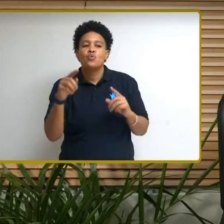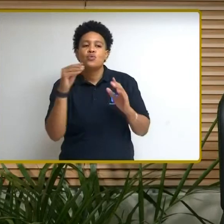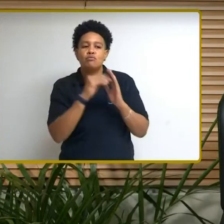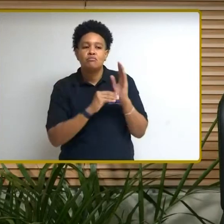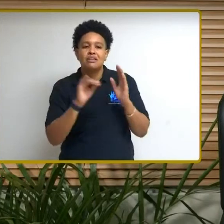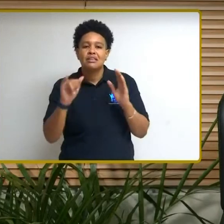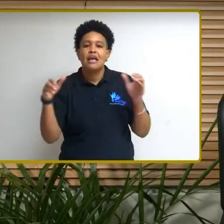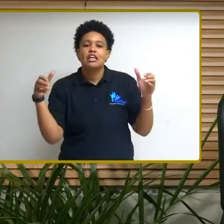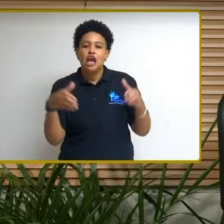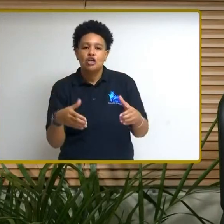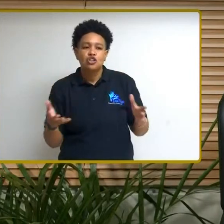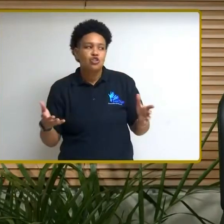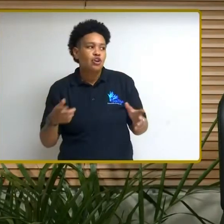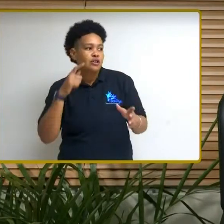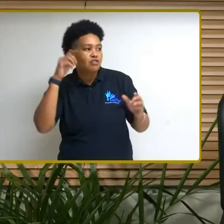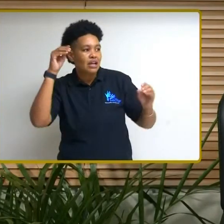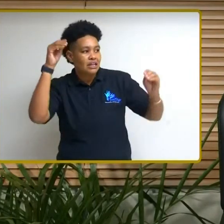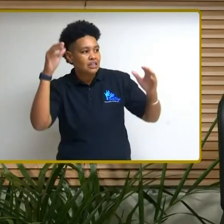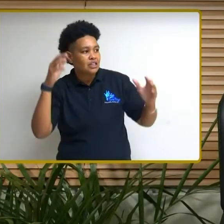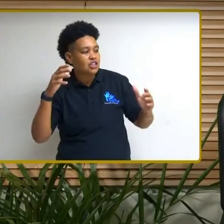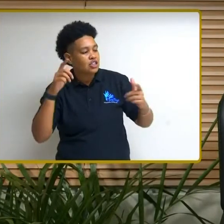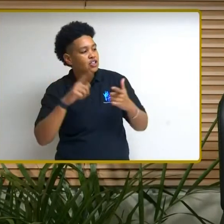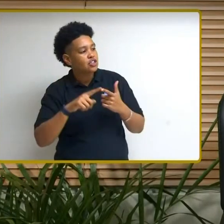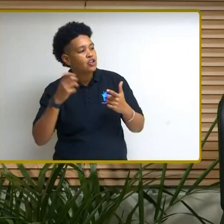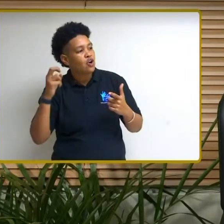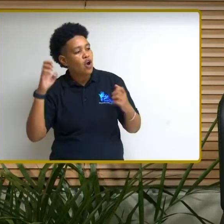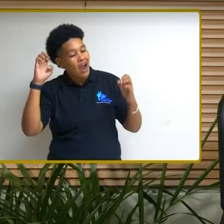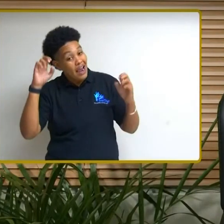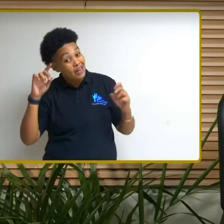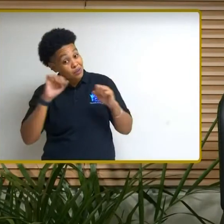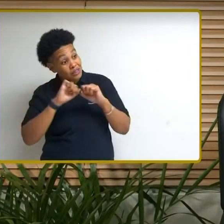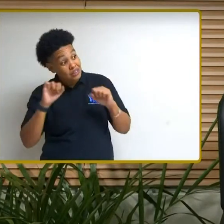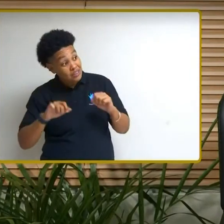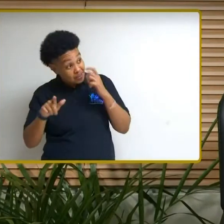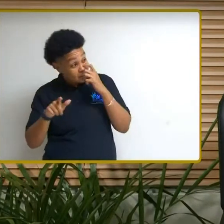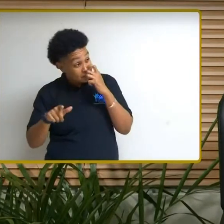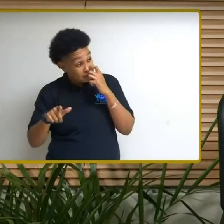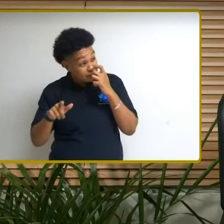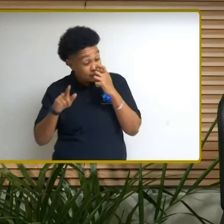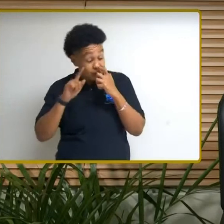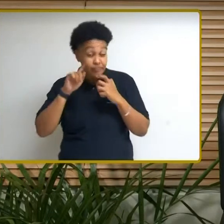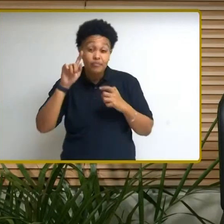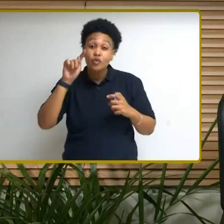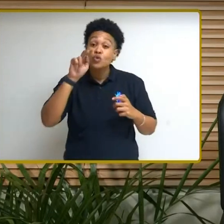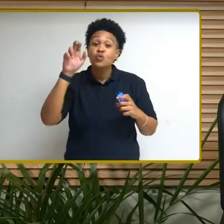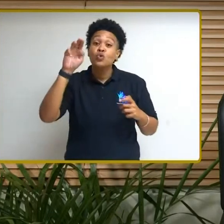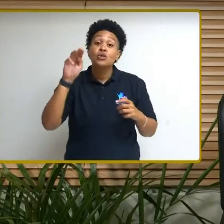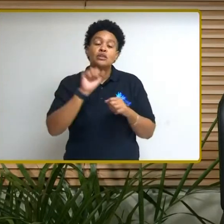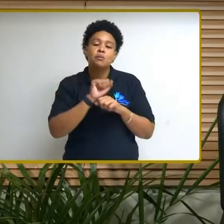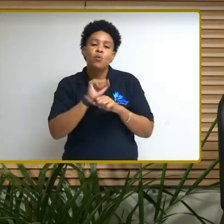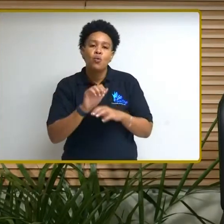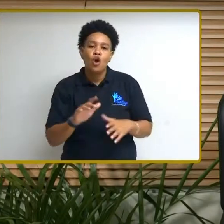within that category. A teacher or the education system, a tourism worker,